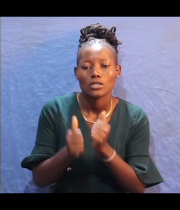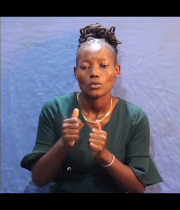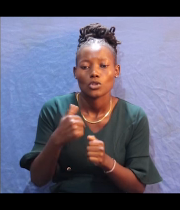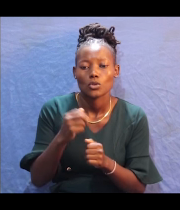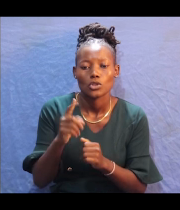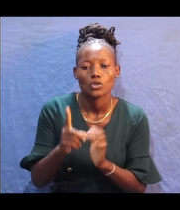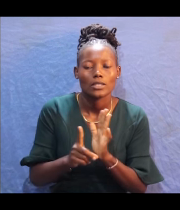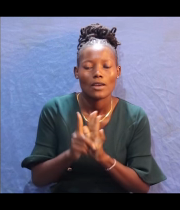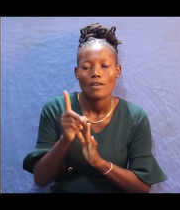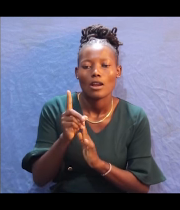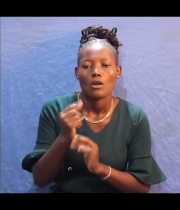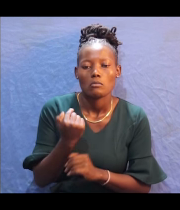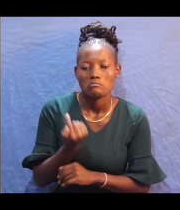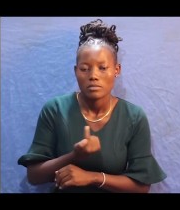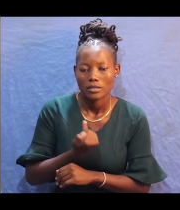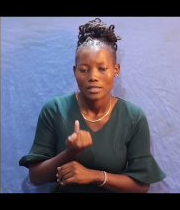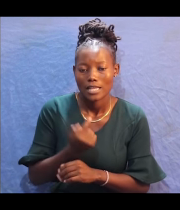such as